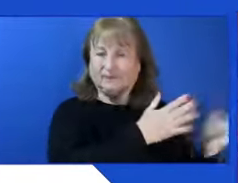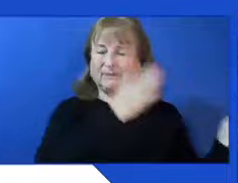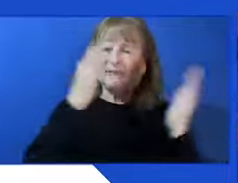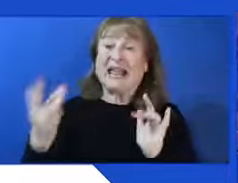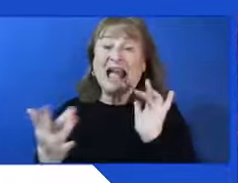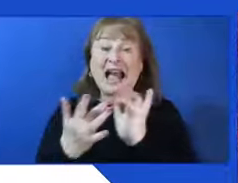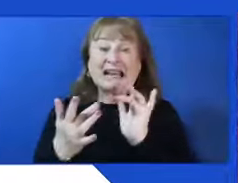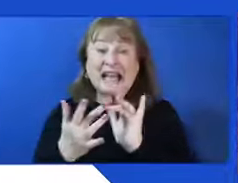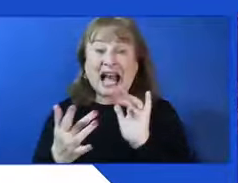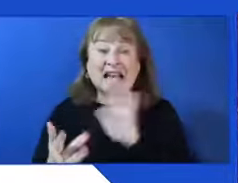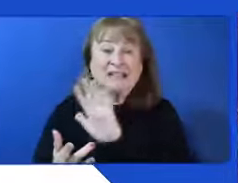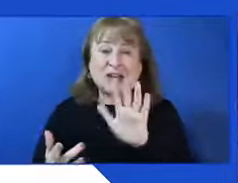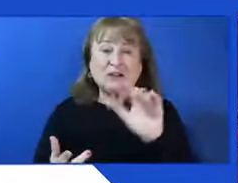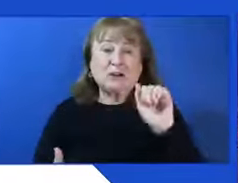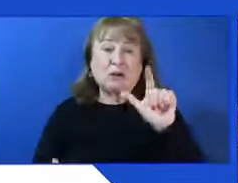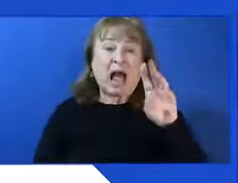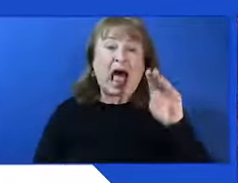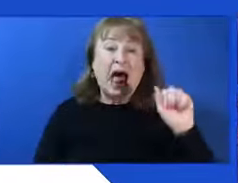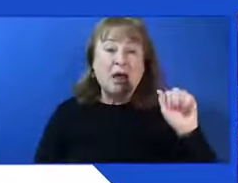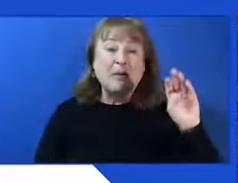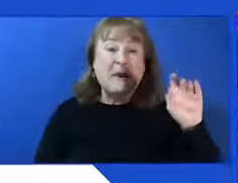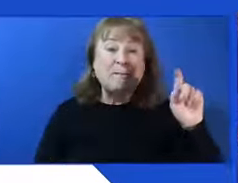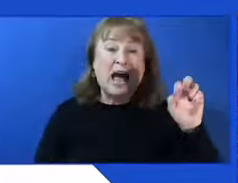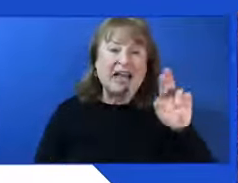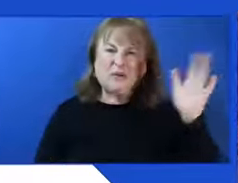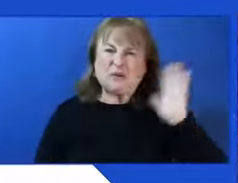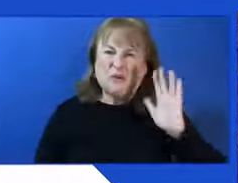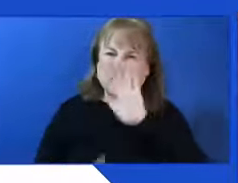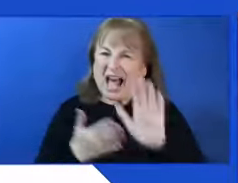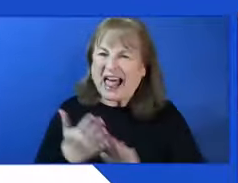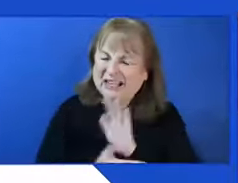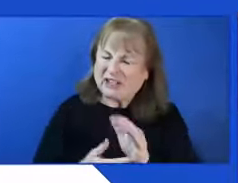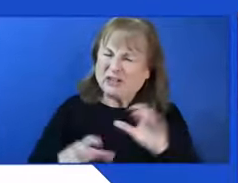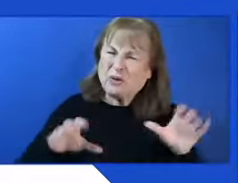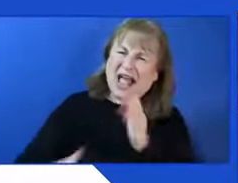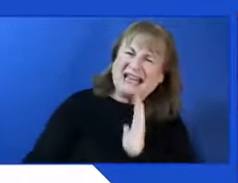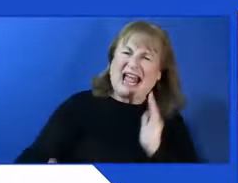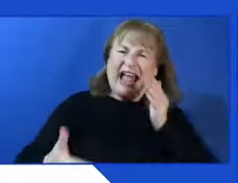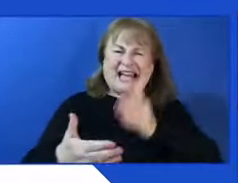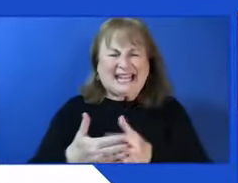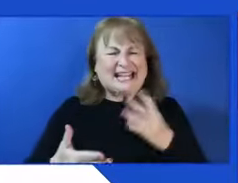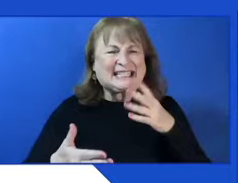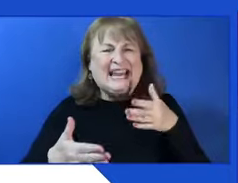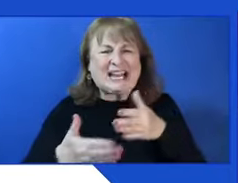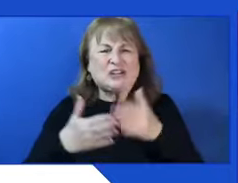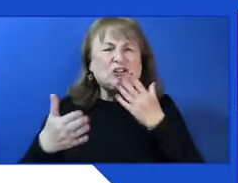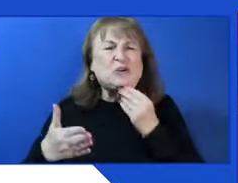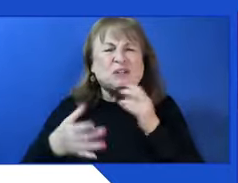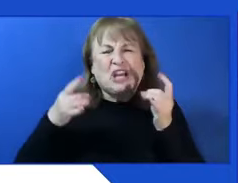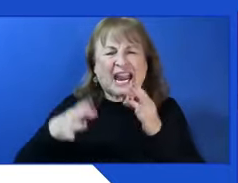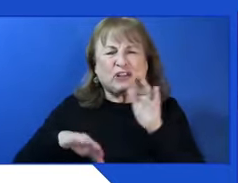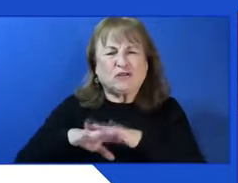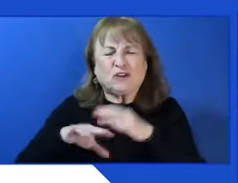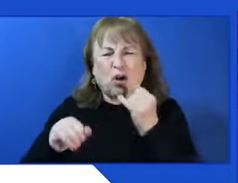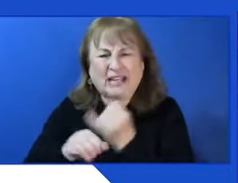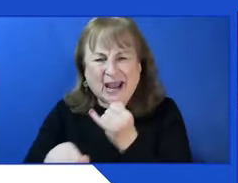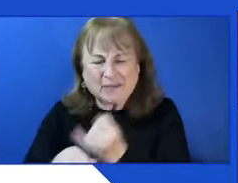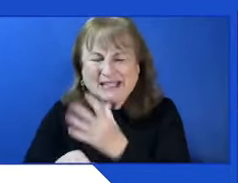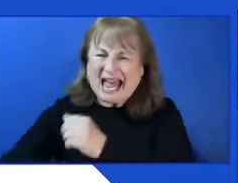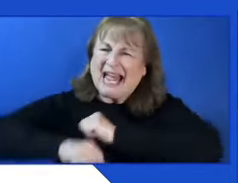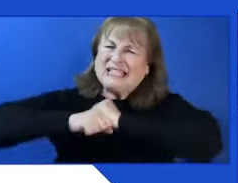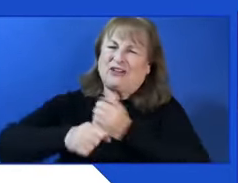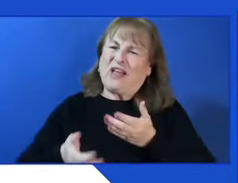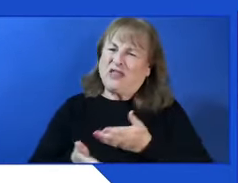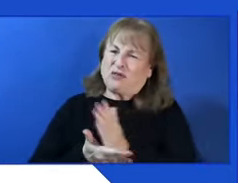Contact your alma mater and demand that they act against the anti-Semitism on campus and defend the rights of